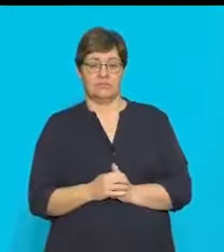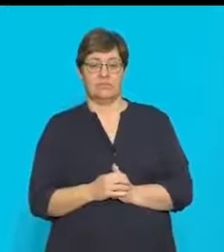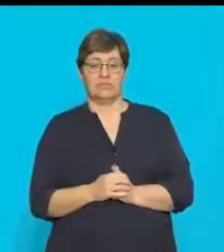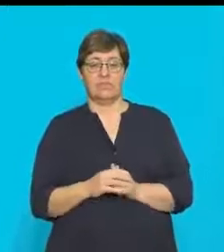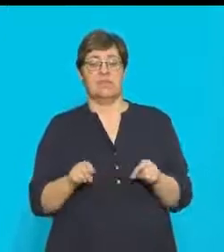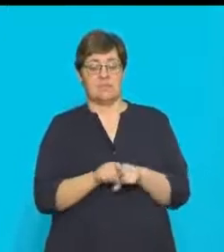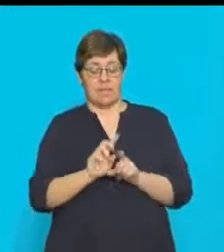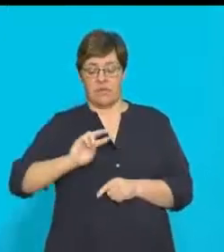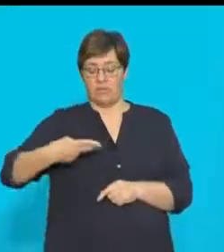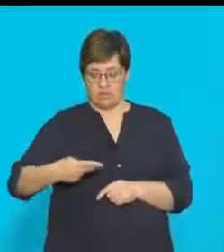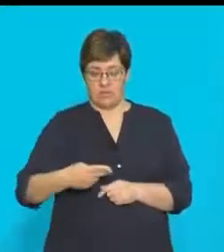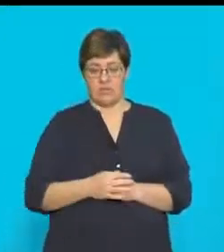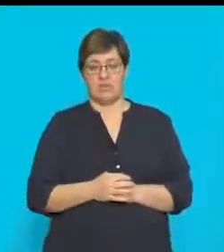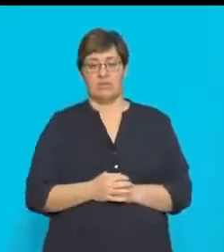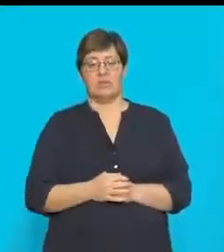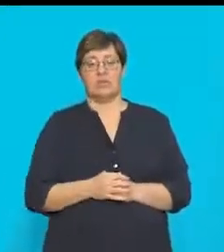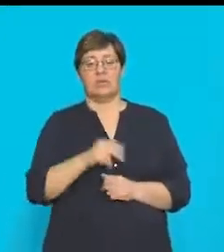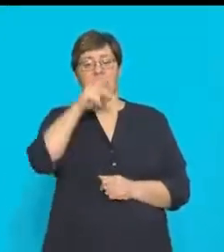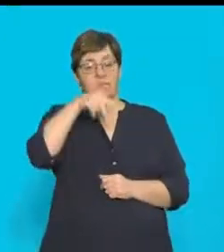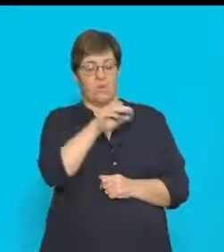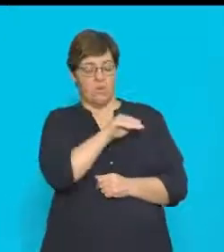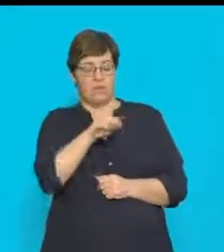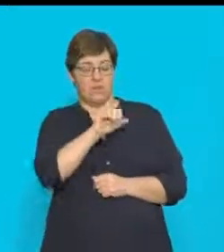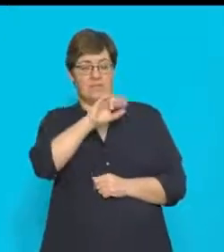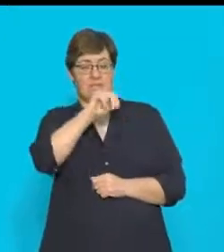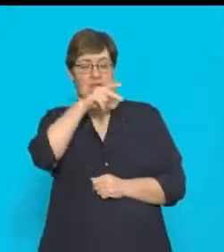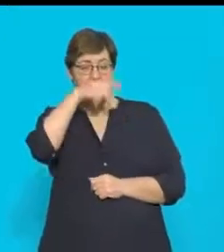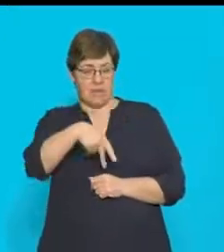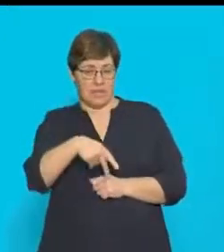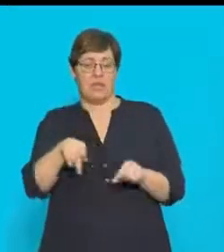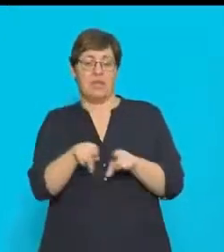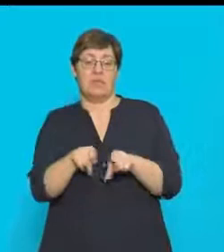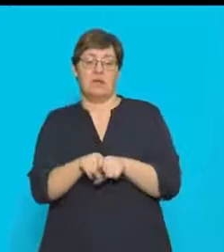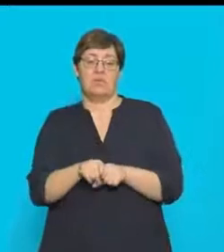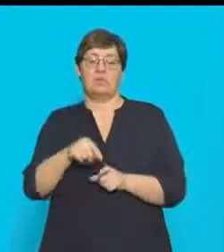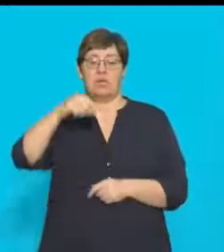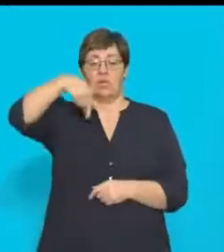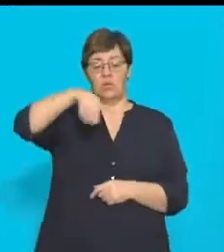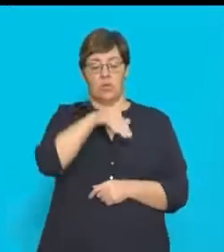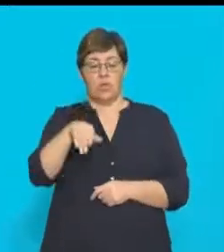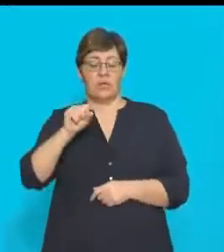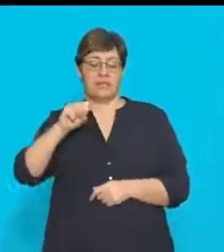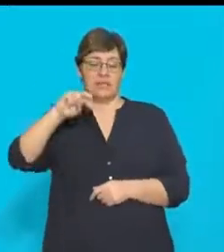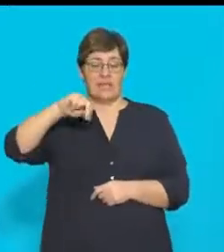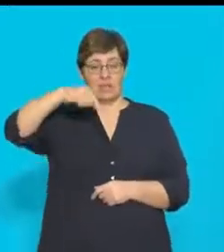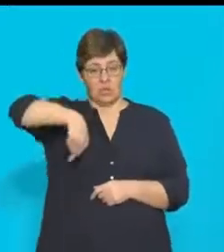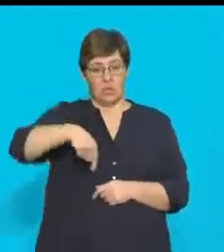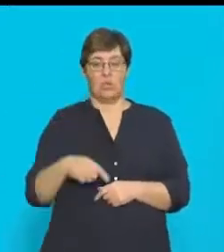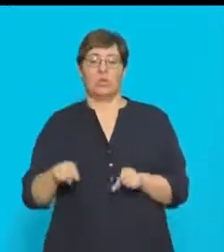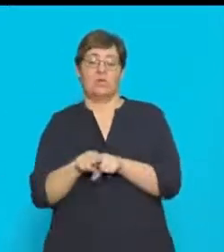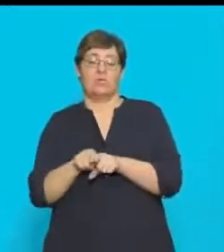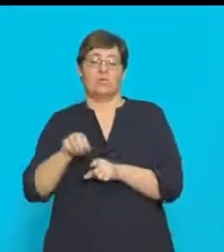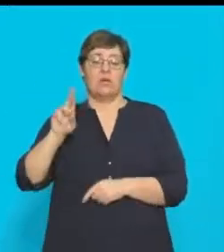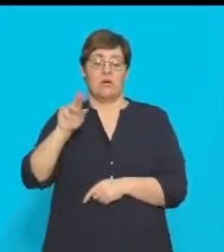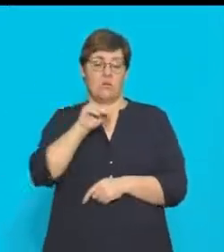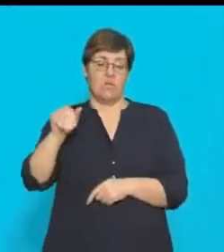And the reciprocal version, little p over sine P, and similarly Q over sine Q,